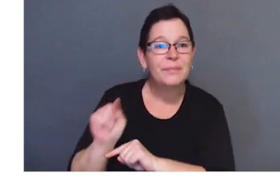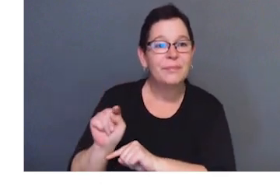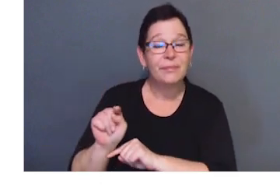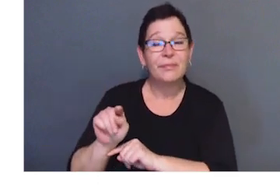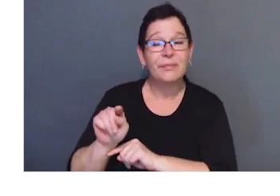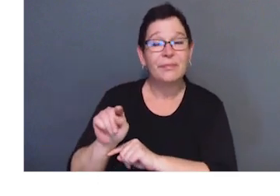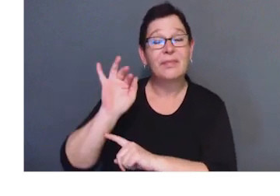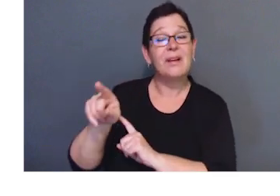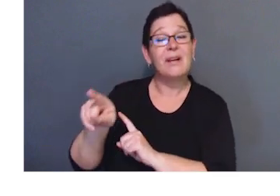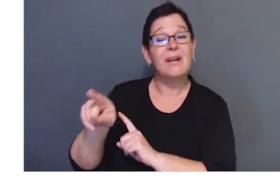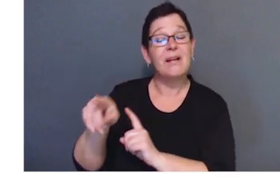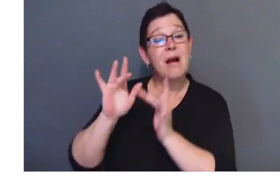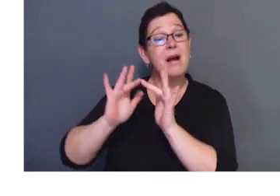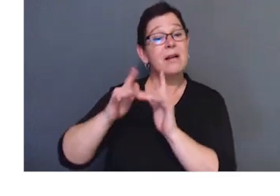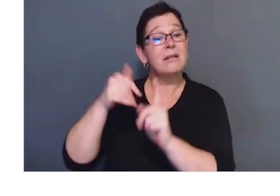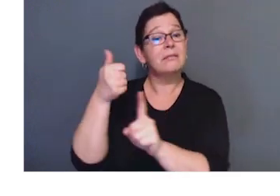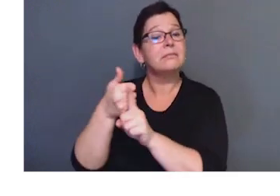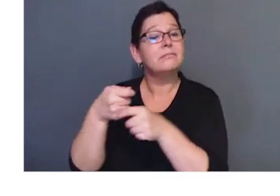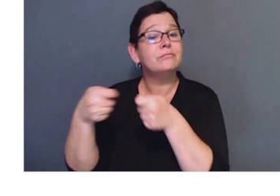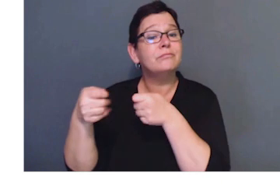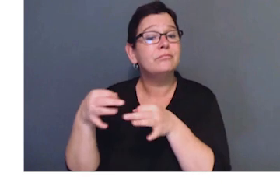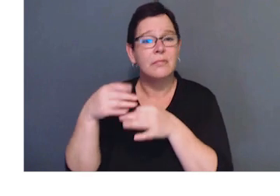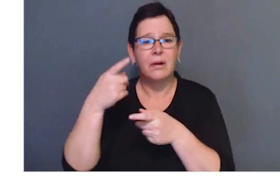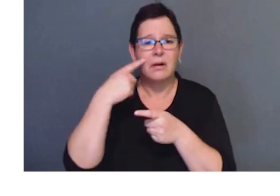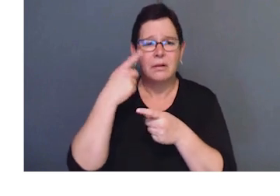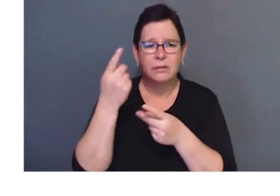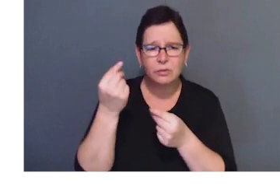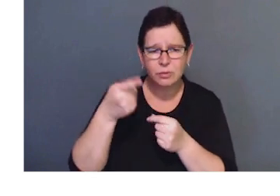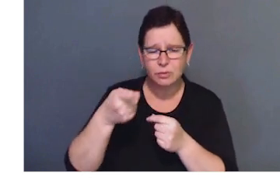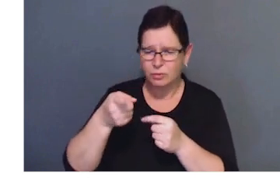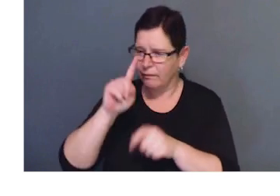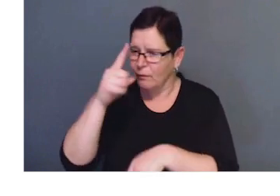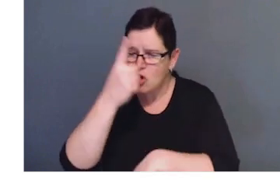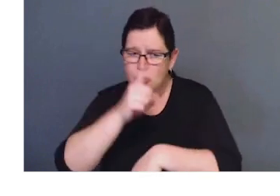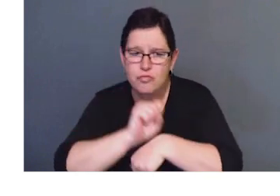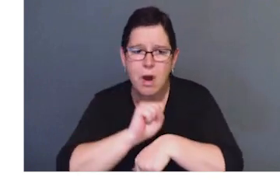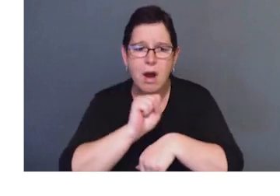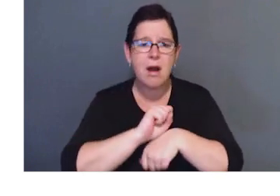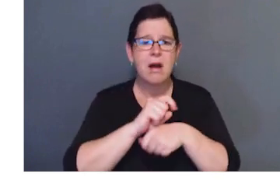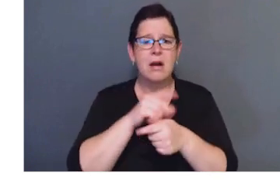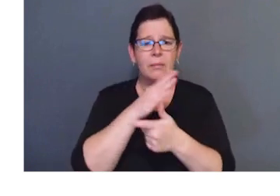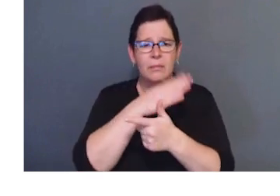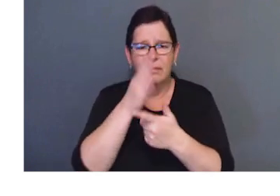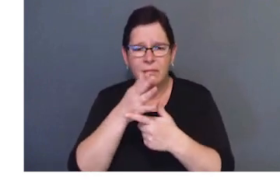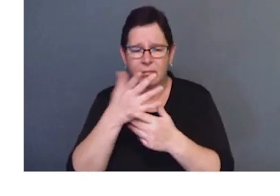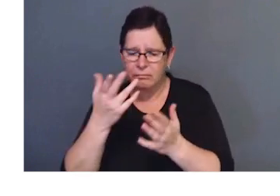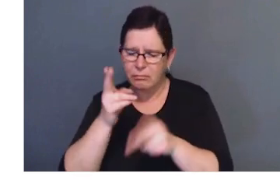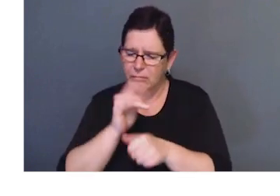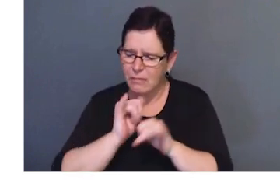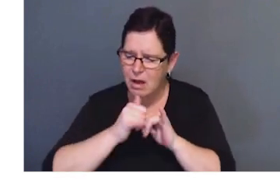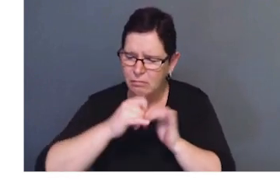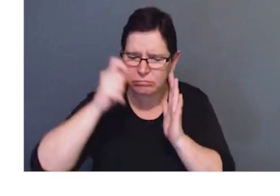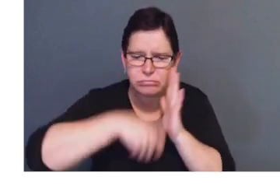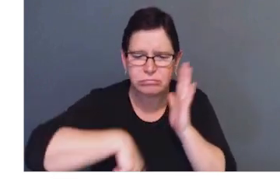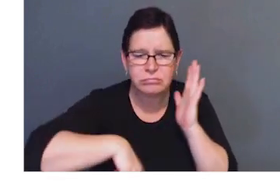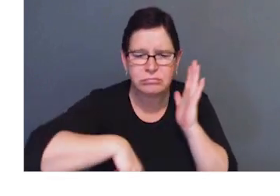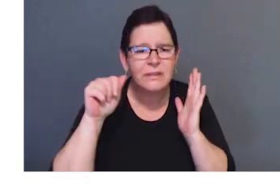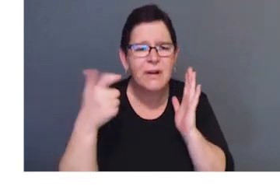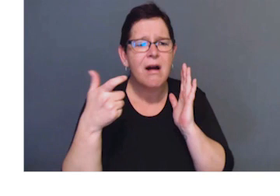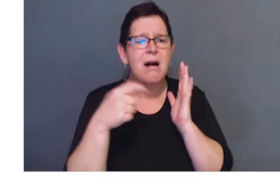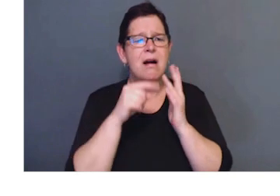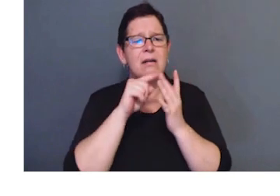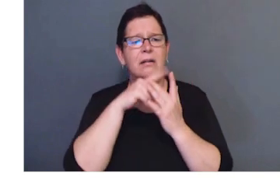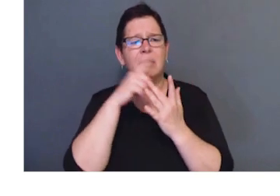basic tax return, and the purpose of taxes. It has resources such as videos, common tax